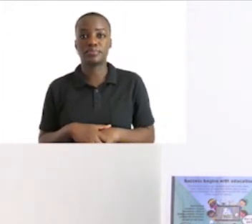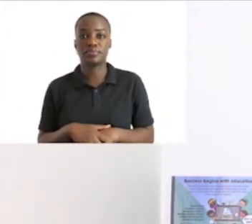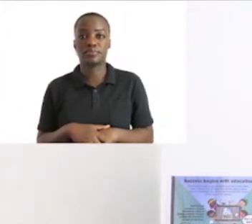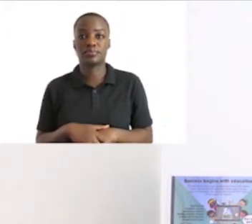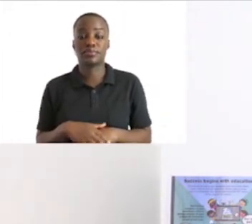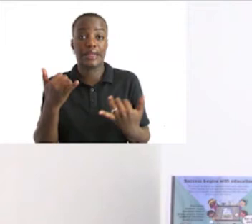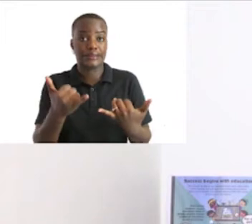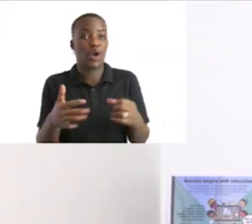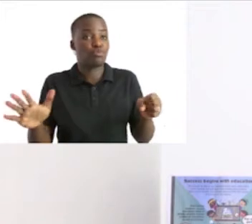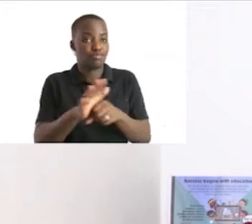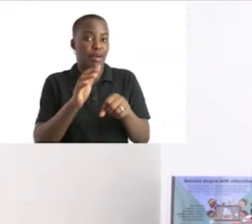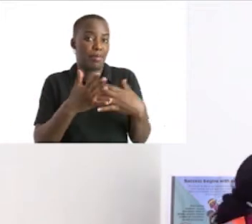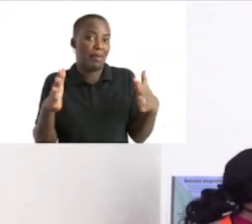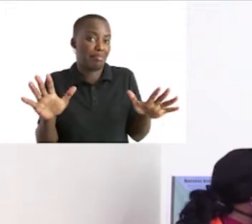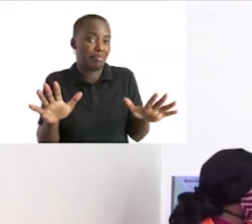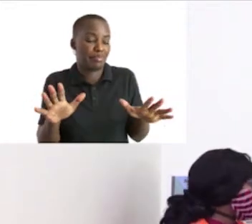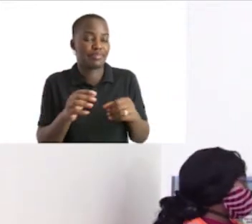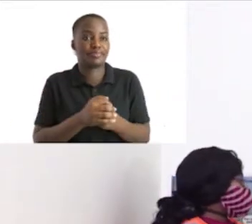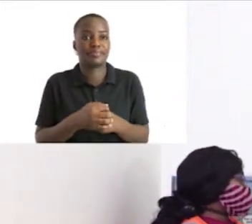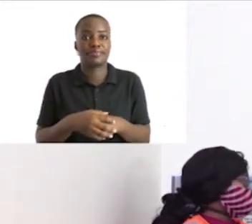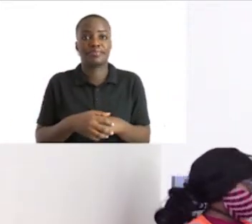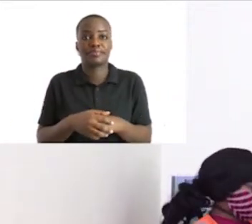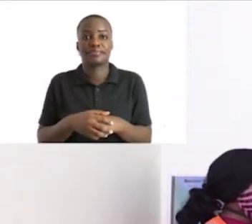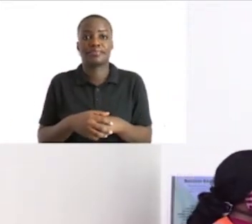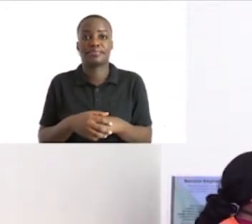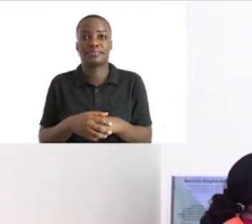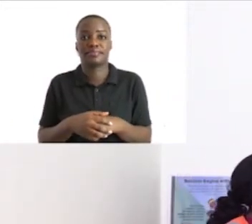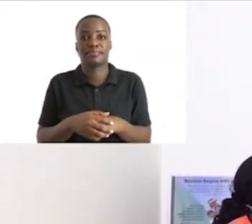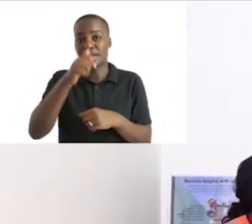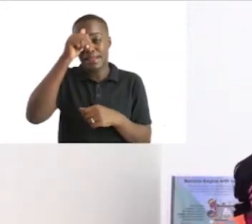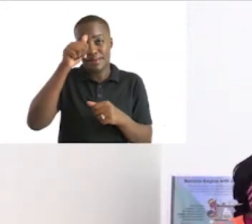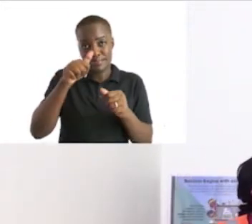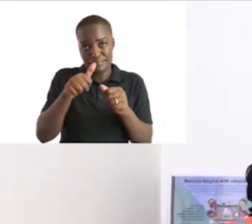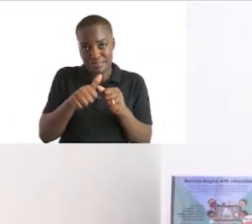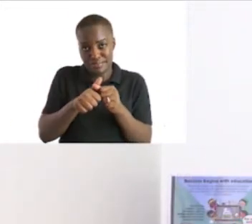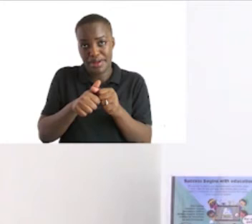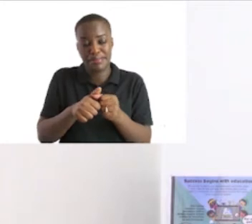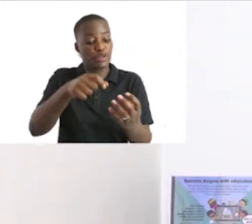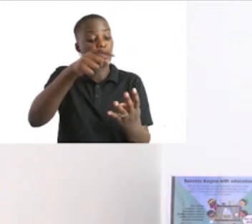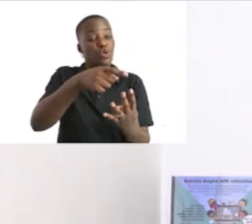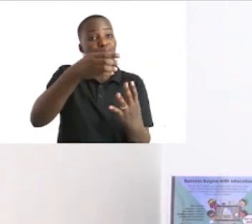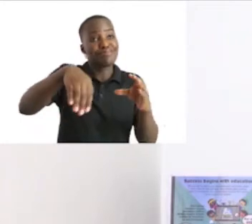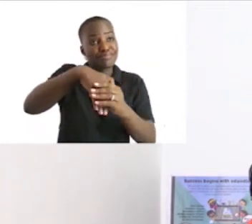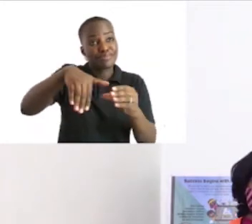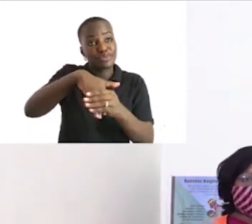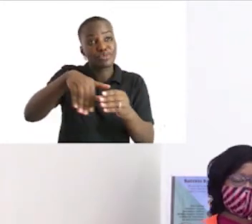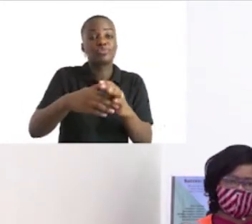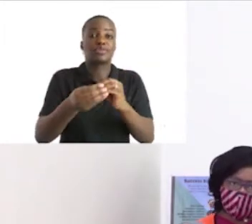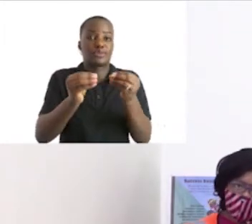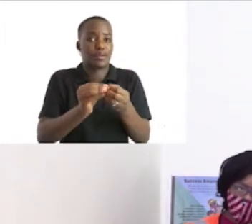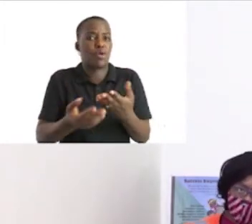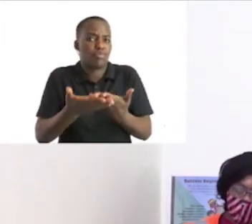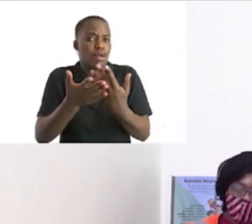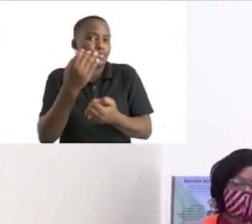And now we have completed the sequence. Remember to check with the sticks that you write on top. They will help you. And